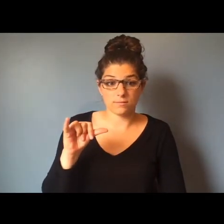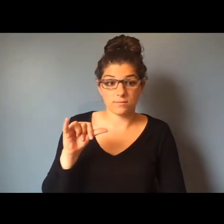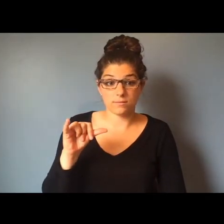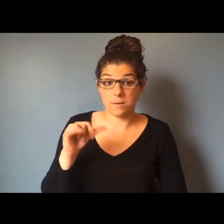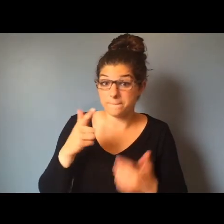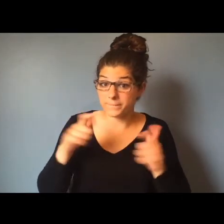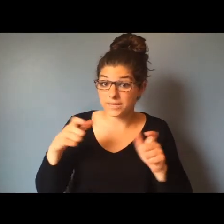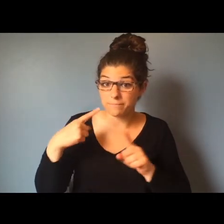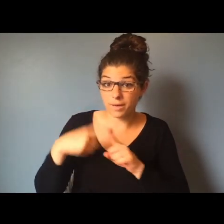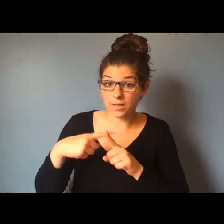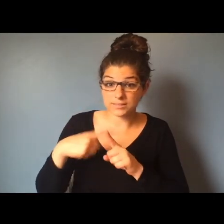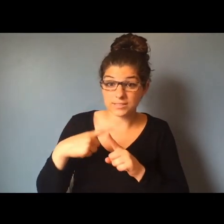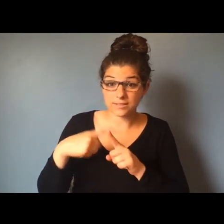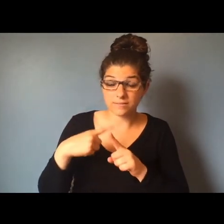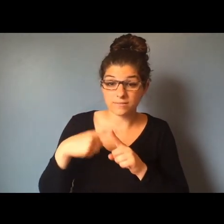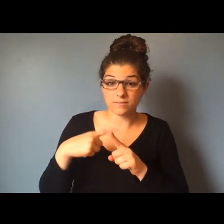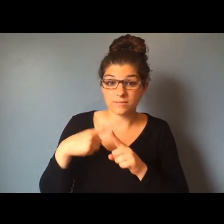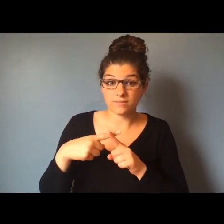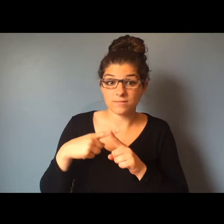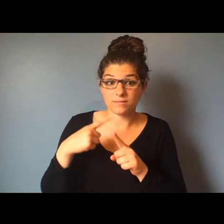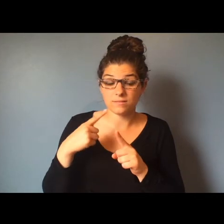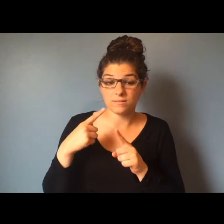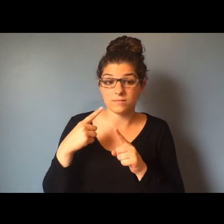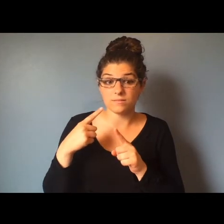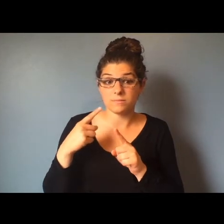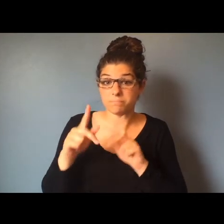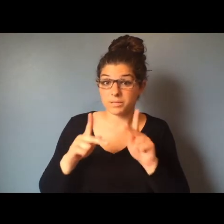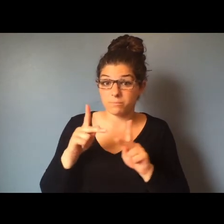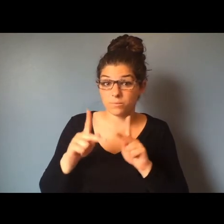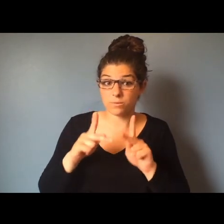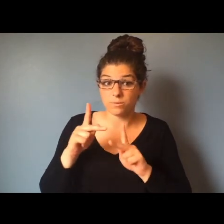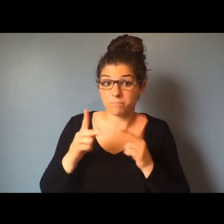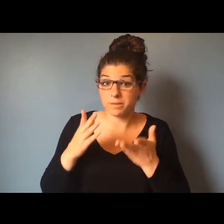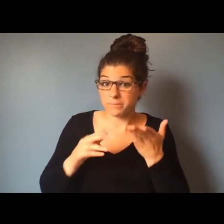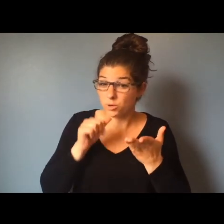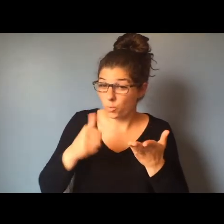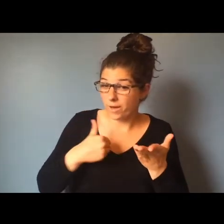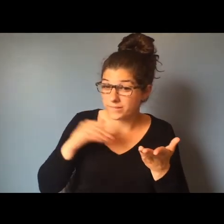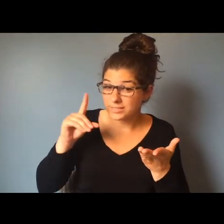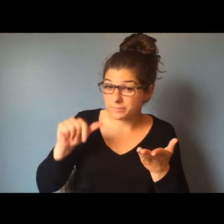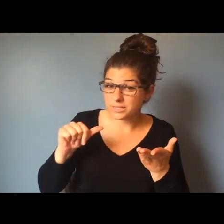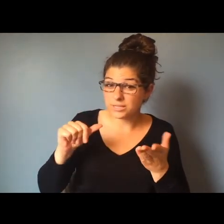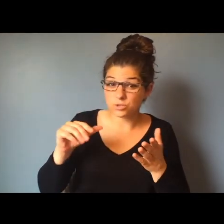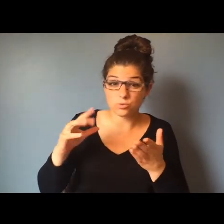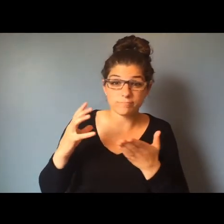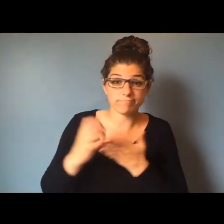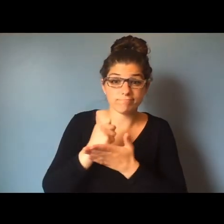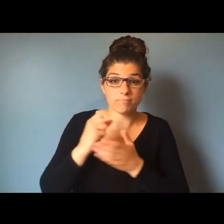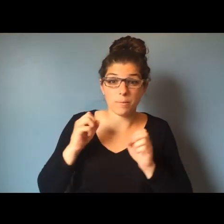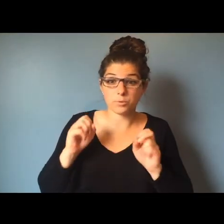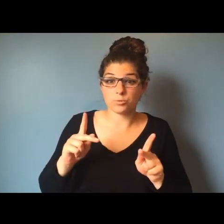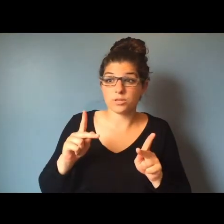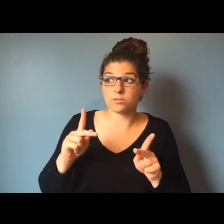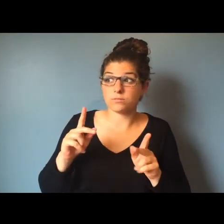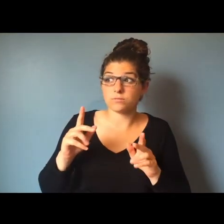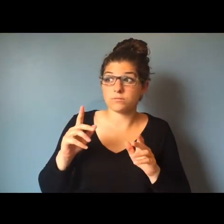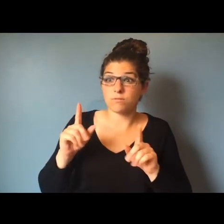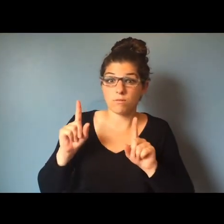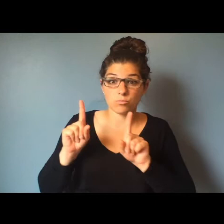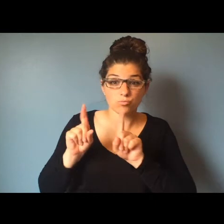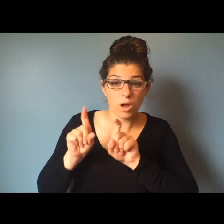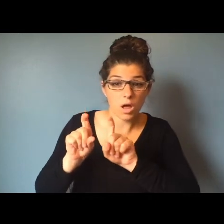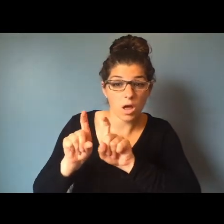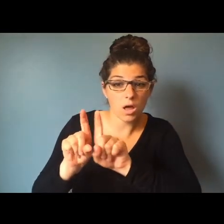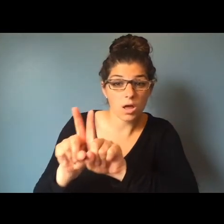big positive of people who might not have a disability to get the opportunity to either run alongside you